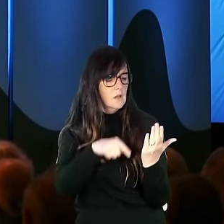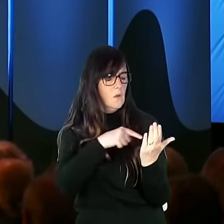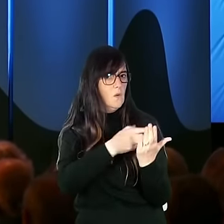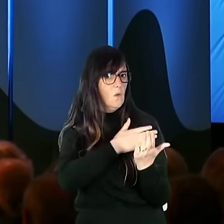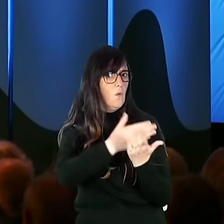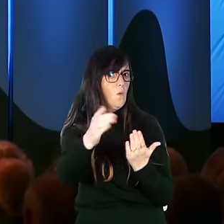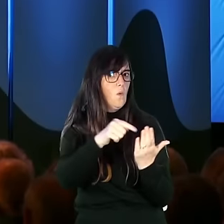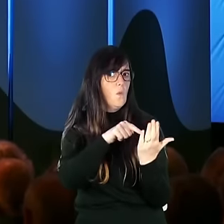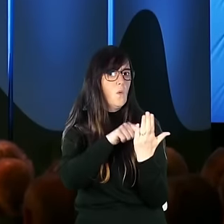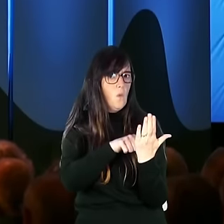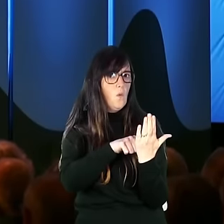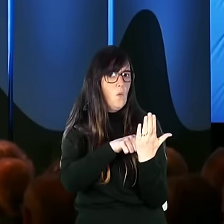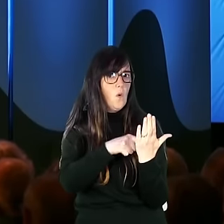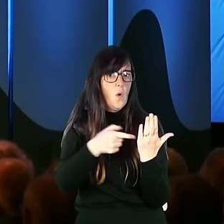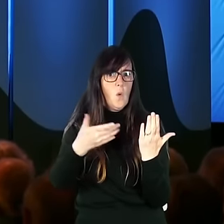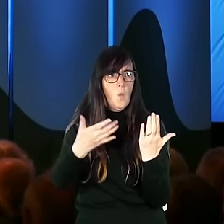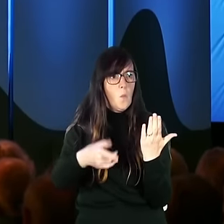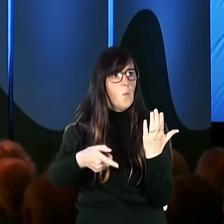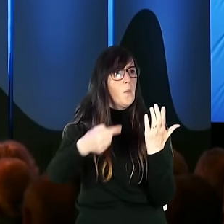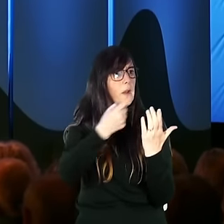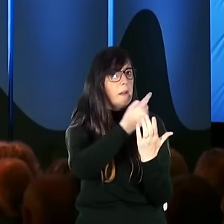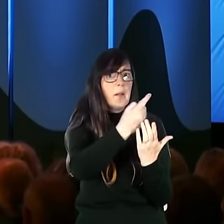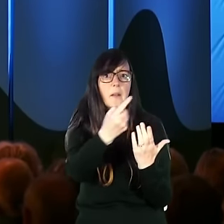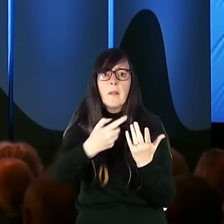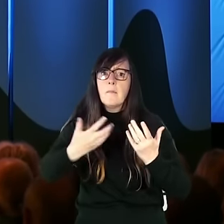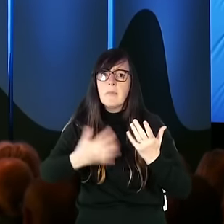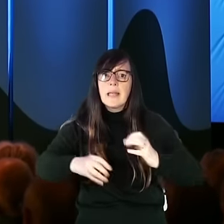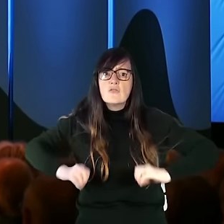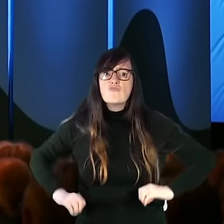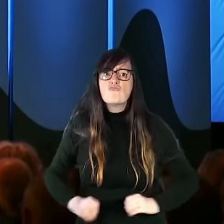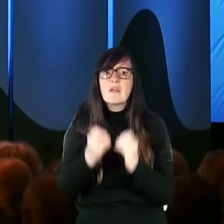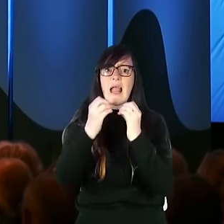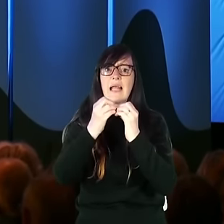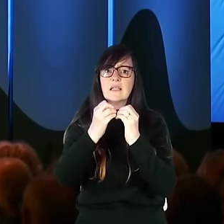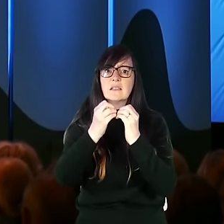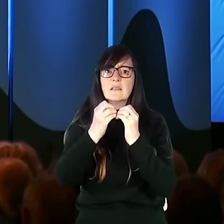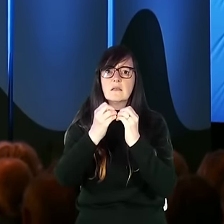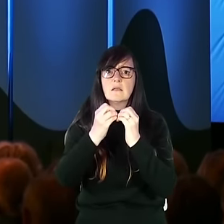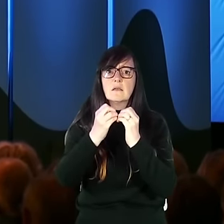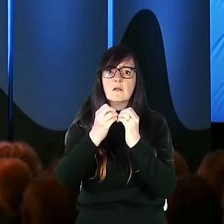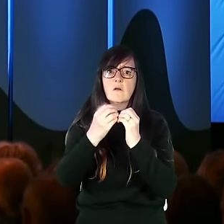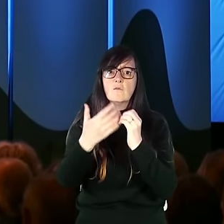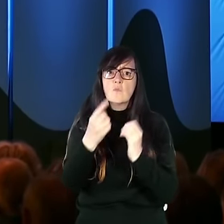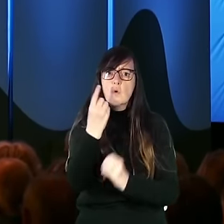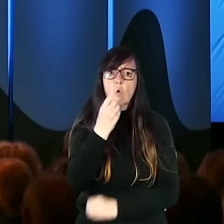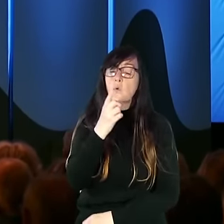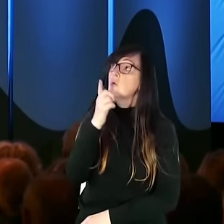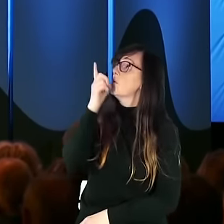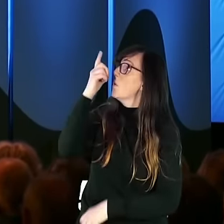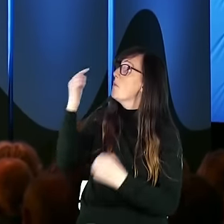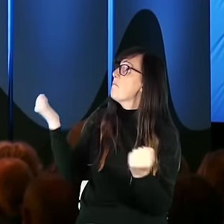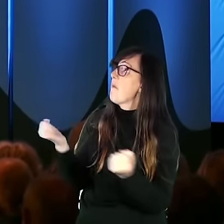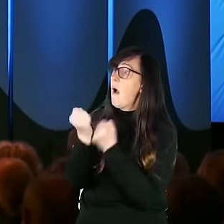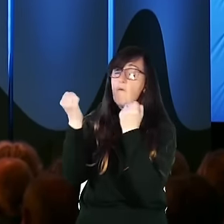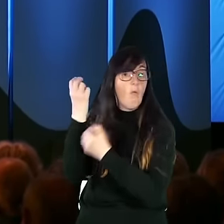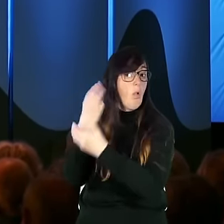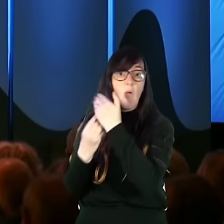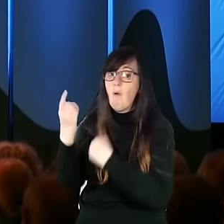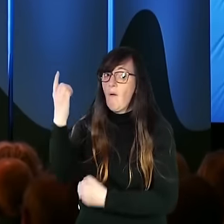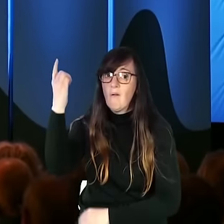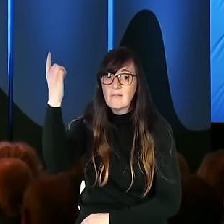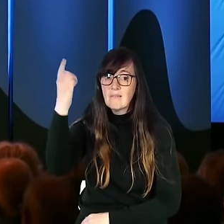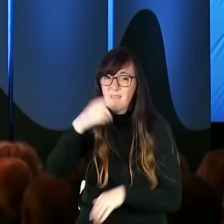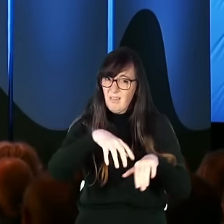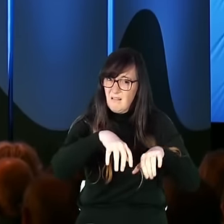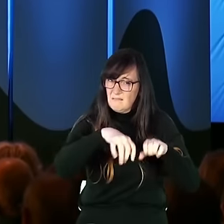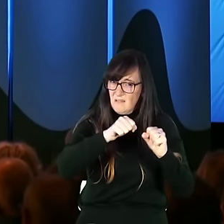are creations of an all-powerful God. And this famous Genesis creation account does not begin